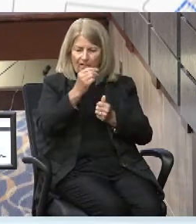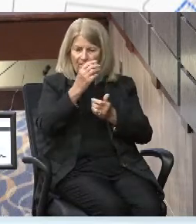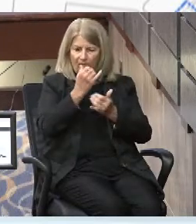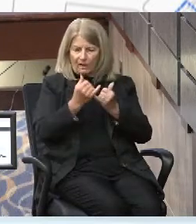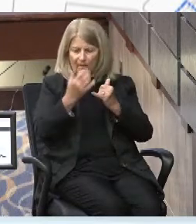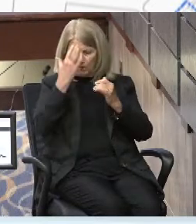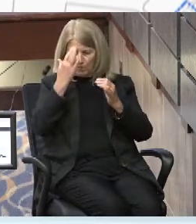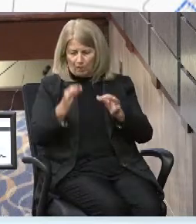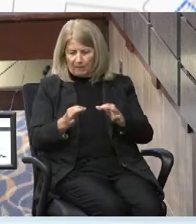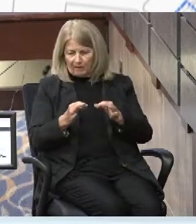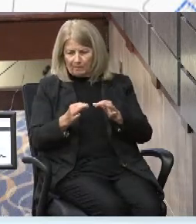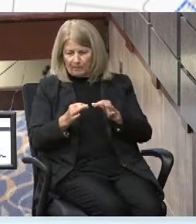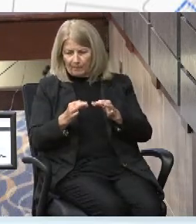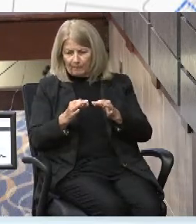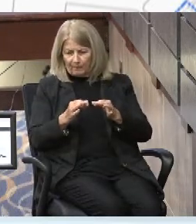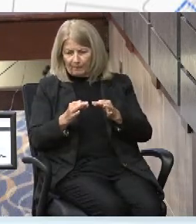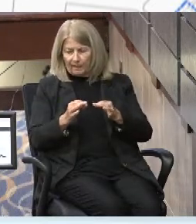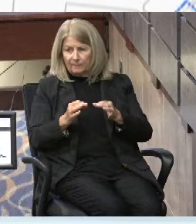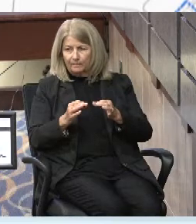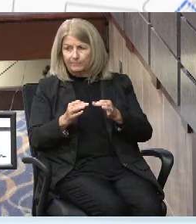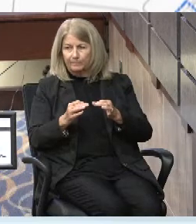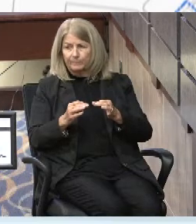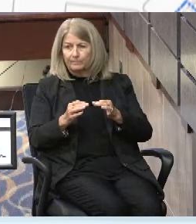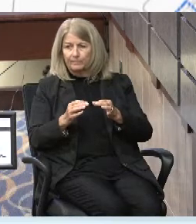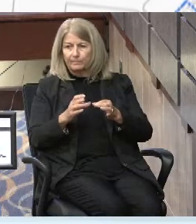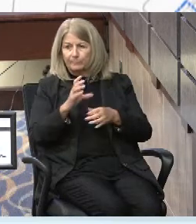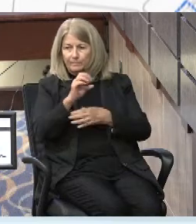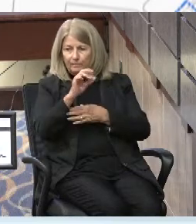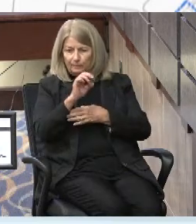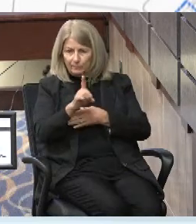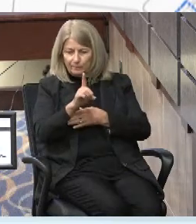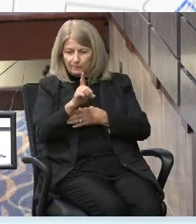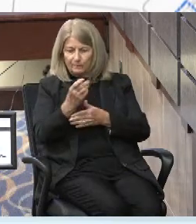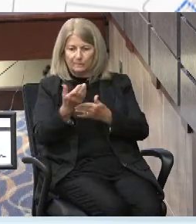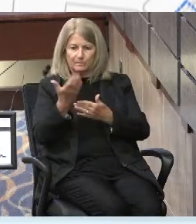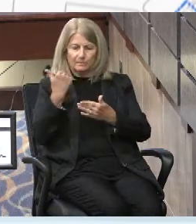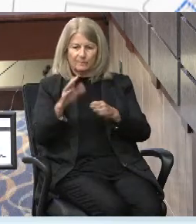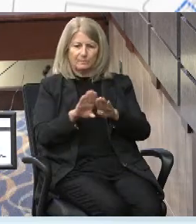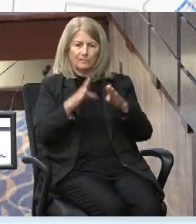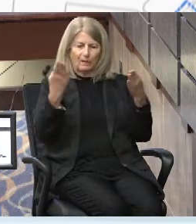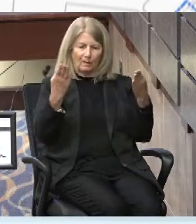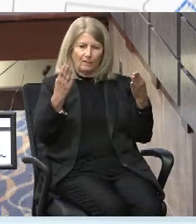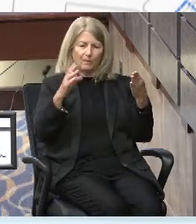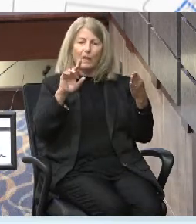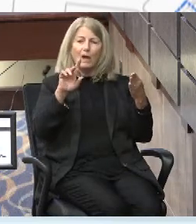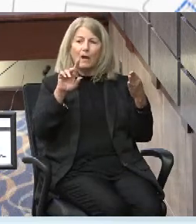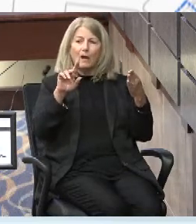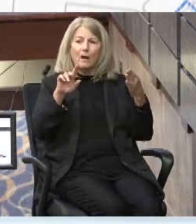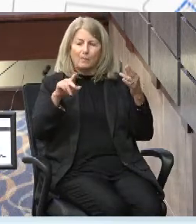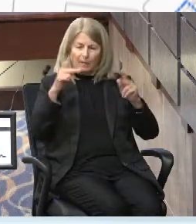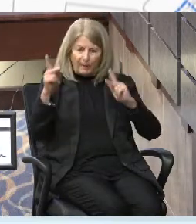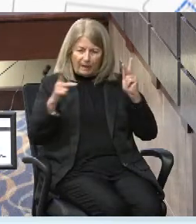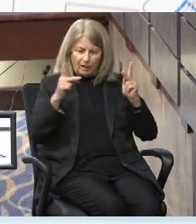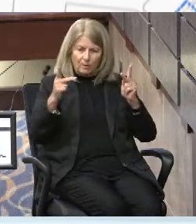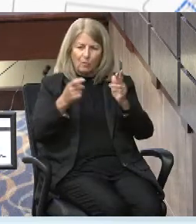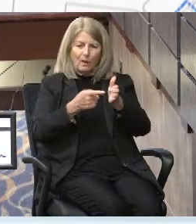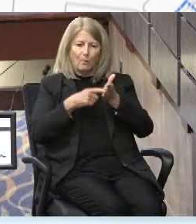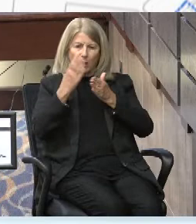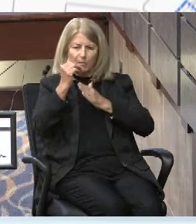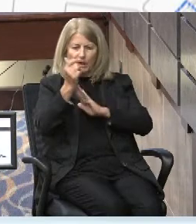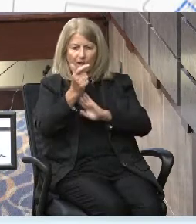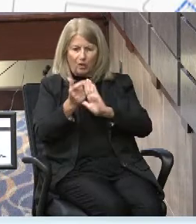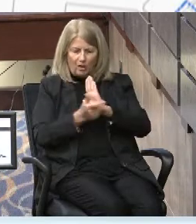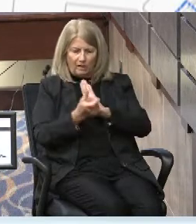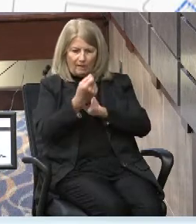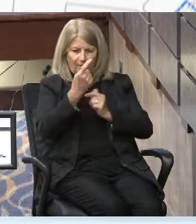ordinance is passed is open to the public as required by law. By a vote of 11-0, Plan Commission